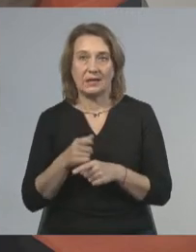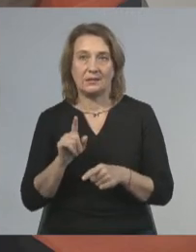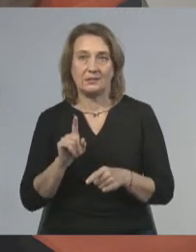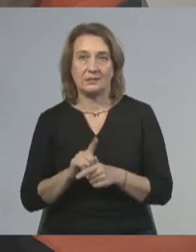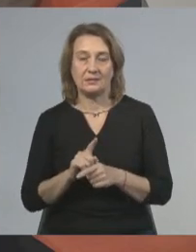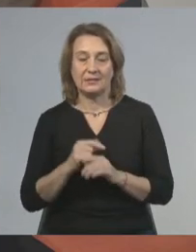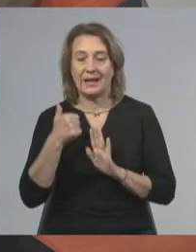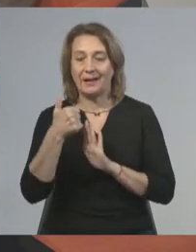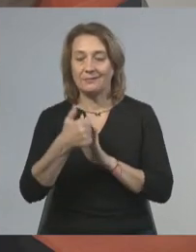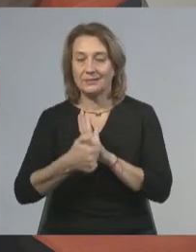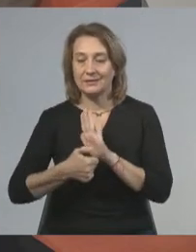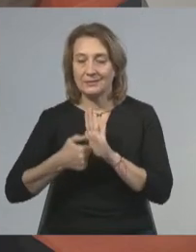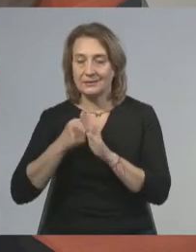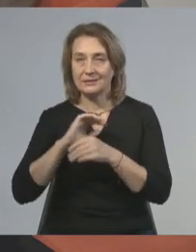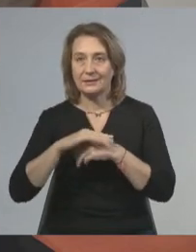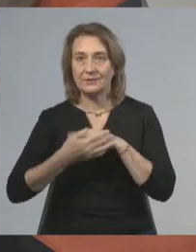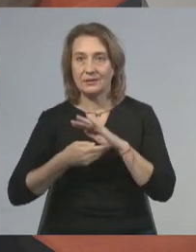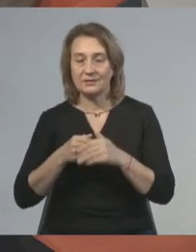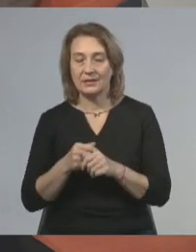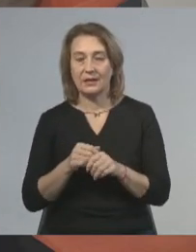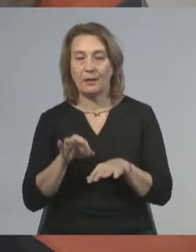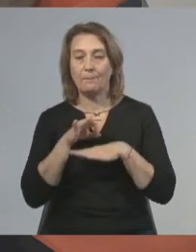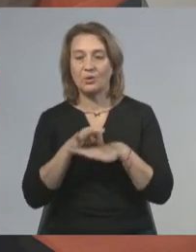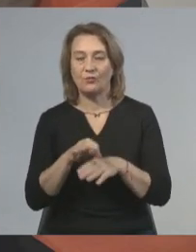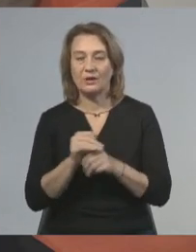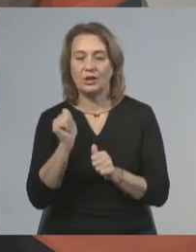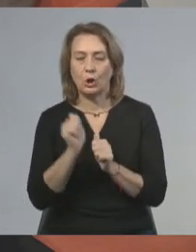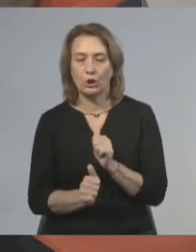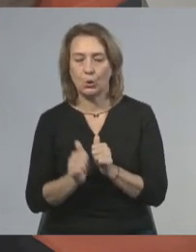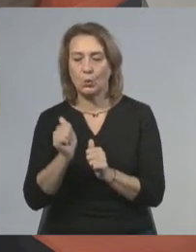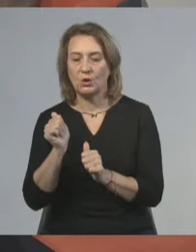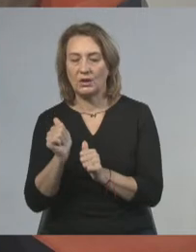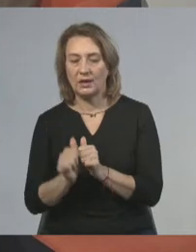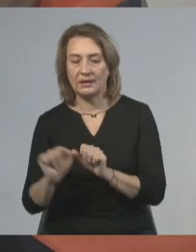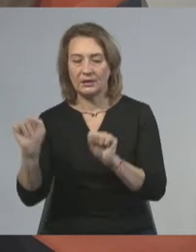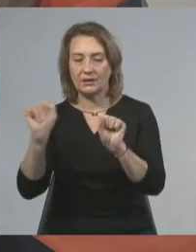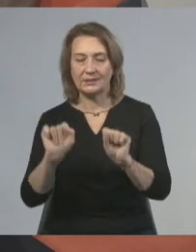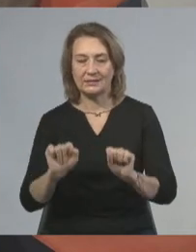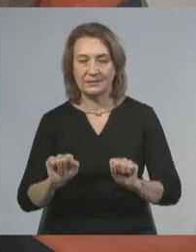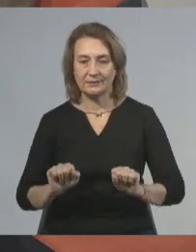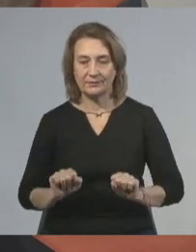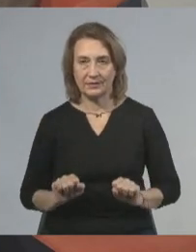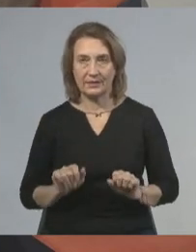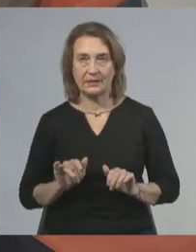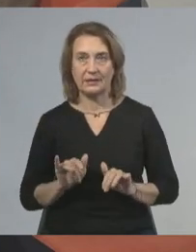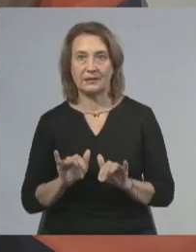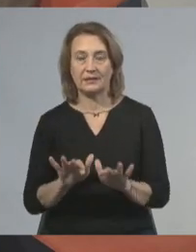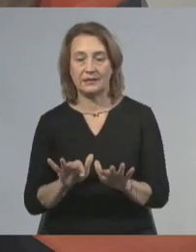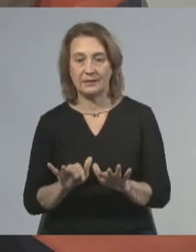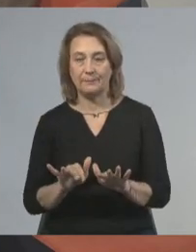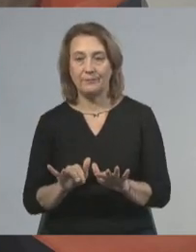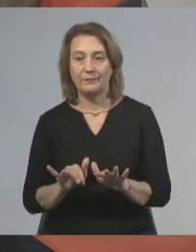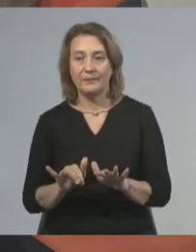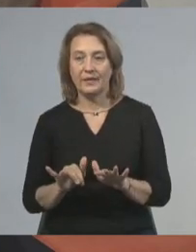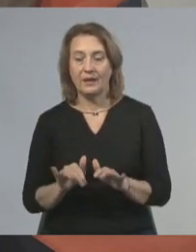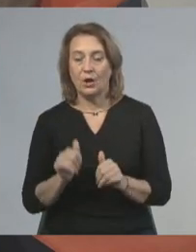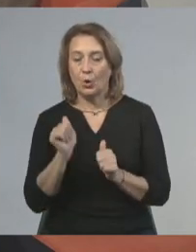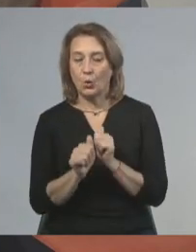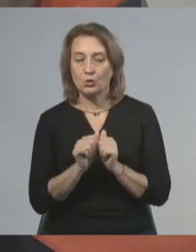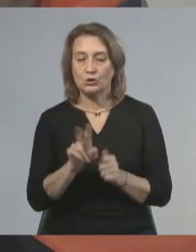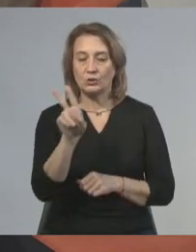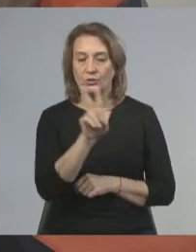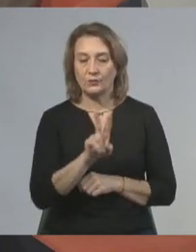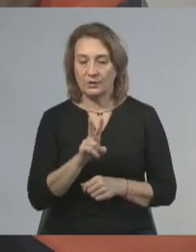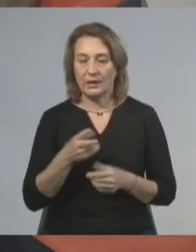to them as i mean concerning the disinfection measures and